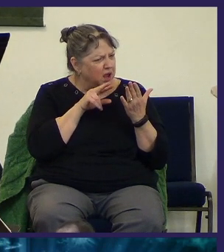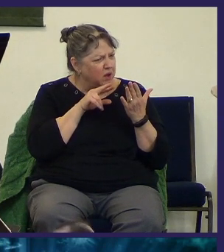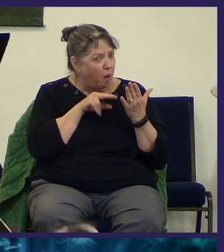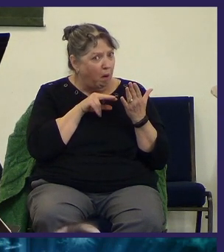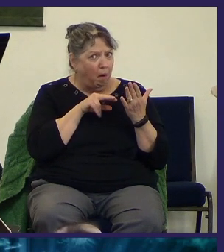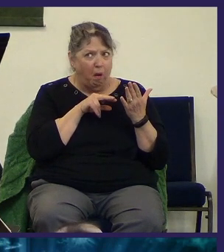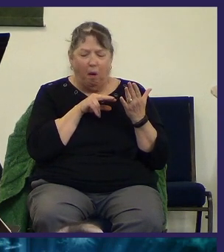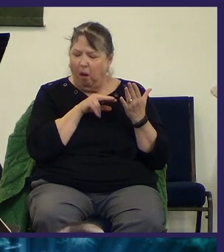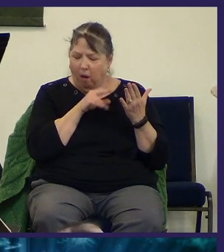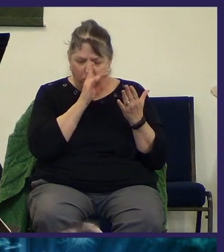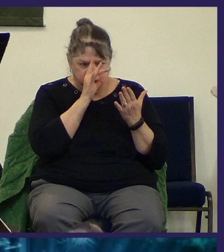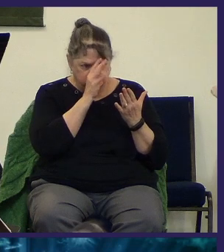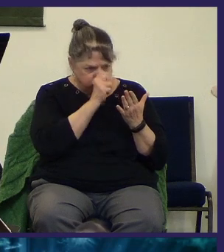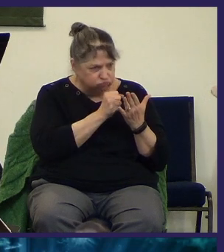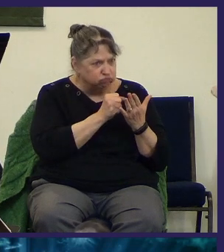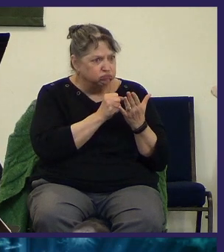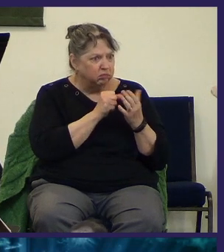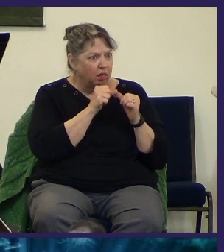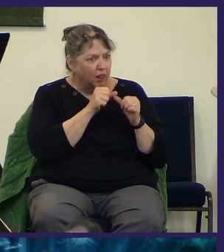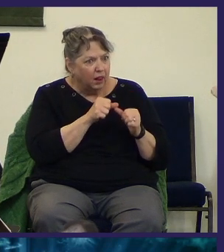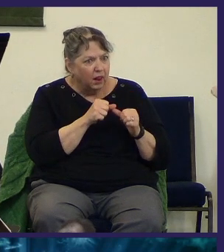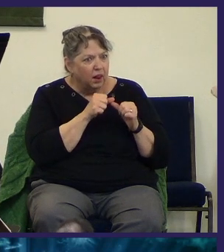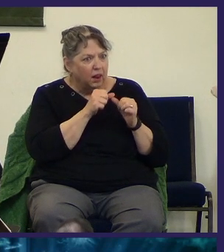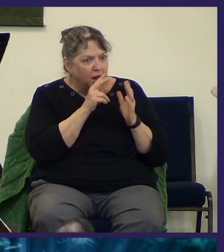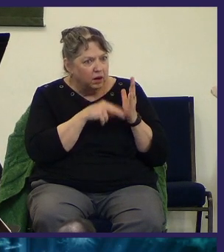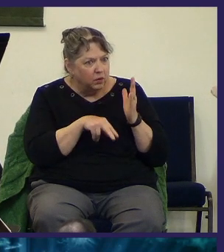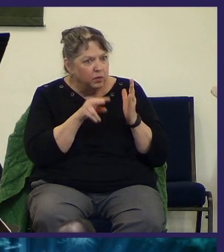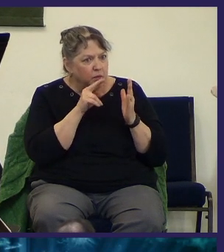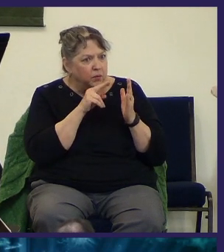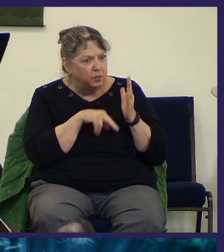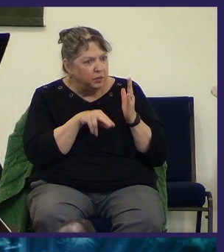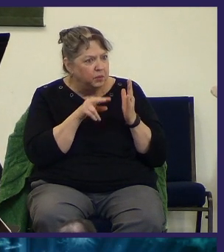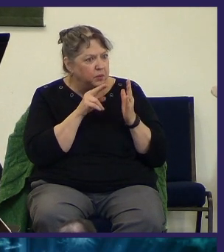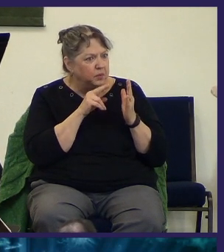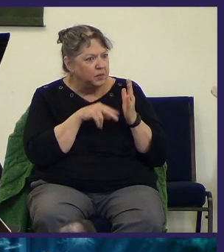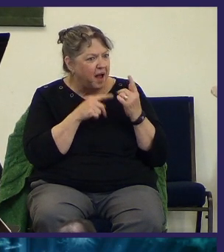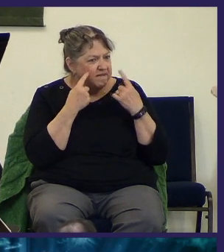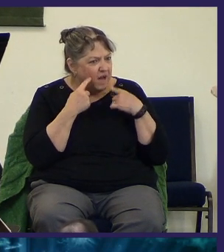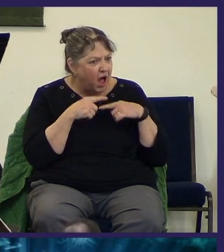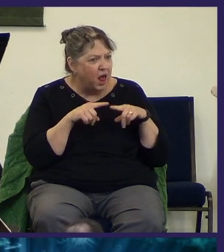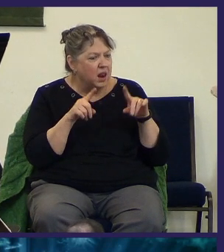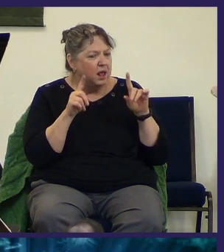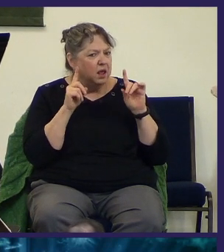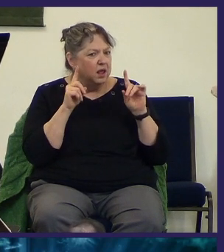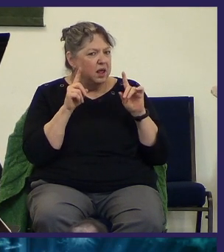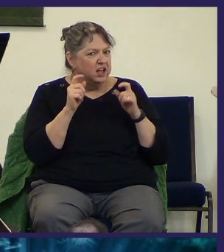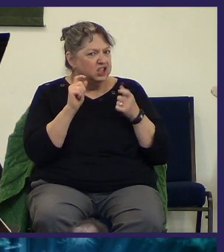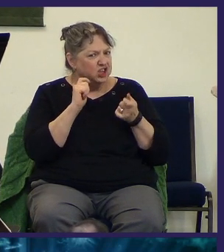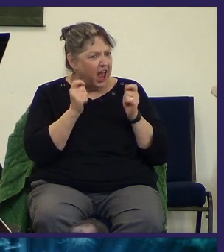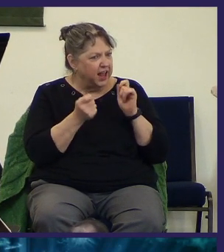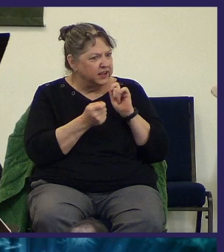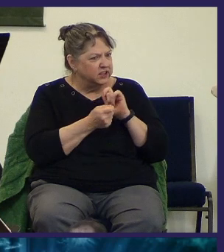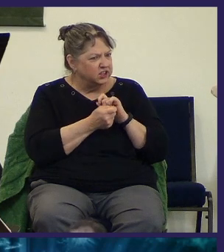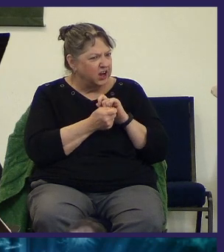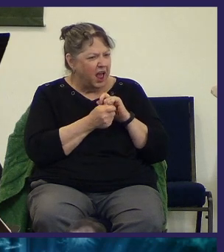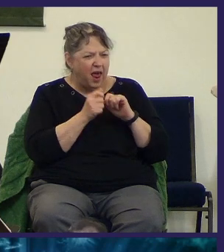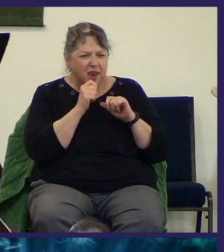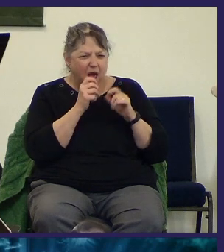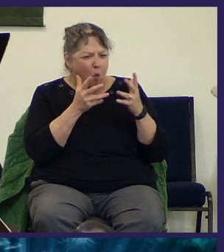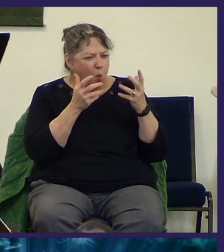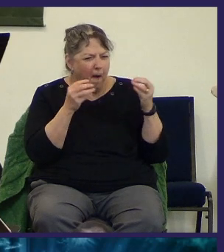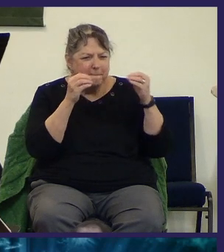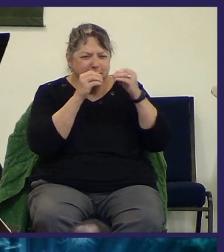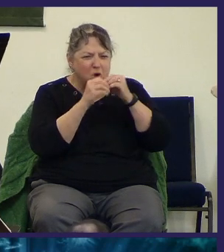couldn't put it down and his thirst for crime became a thirst for god's word how do i know this we